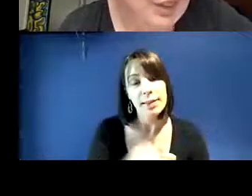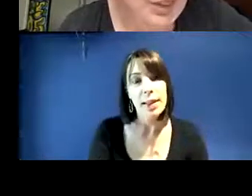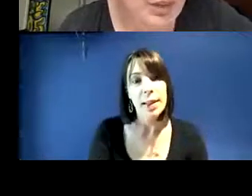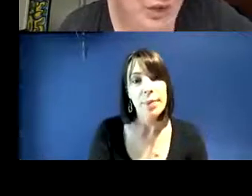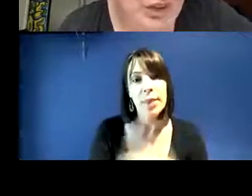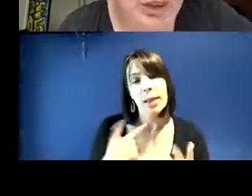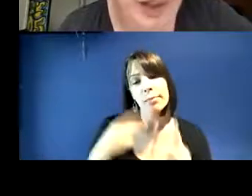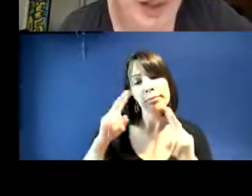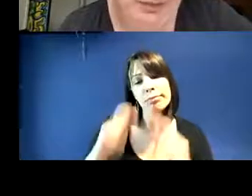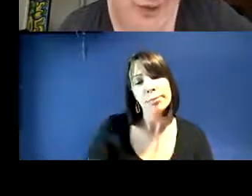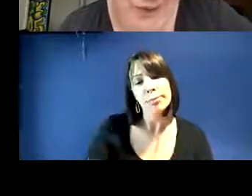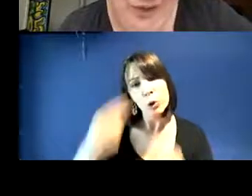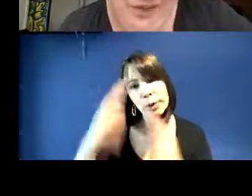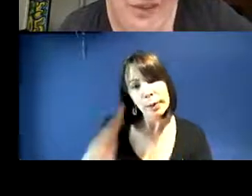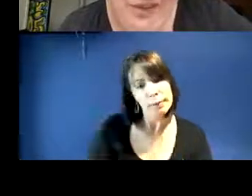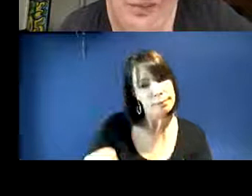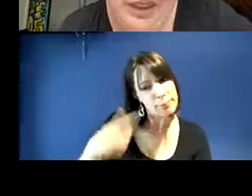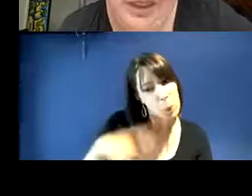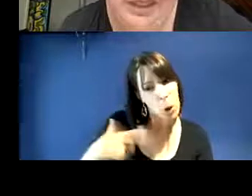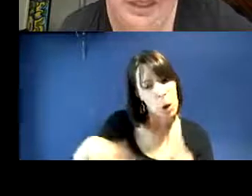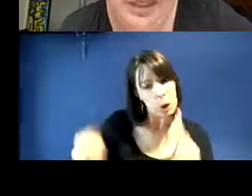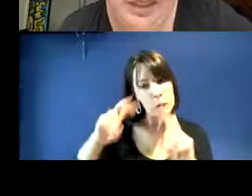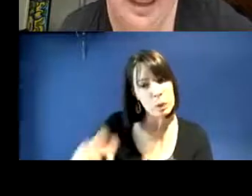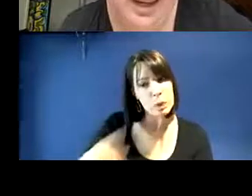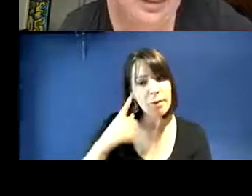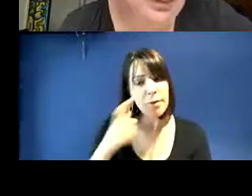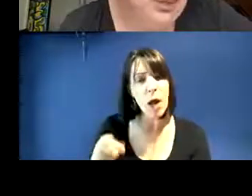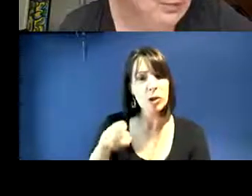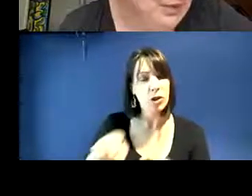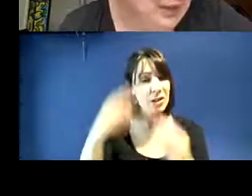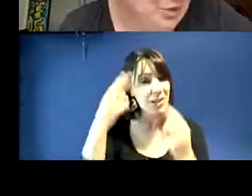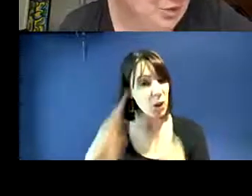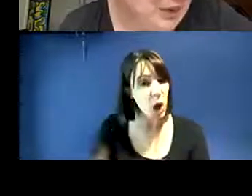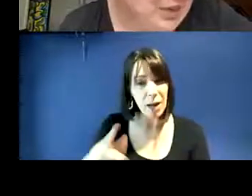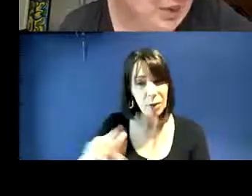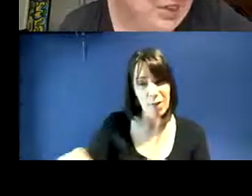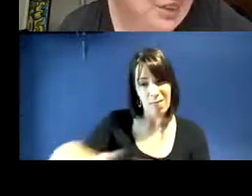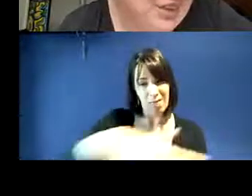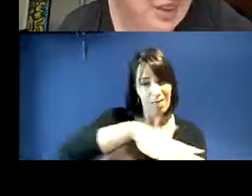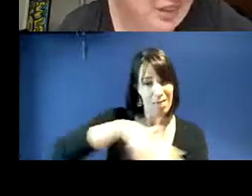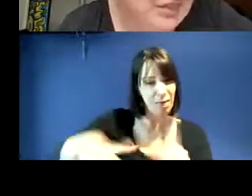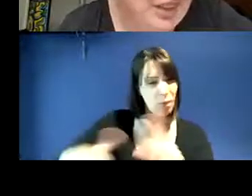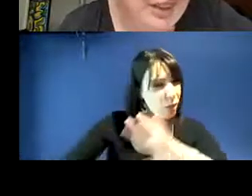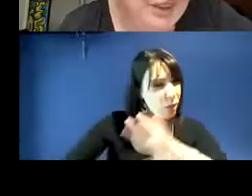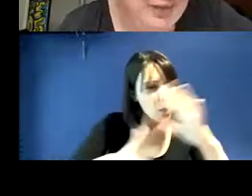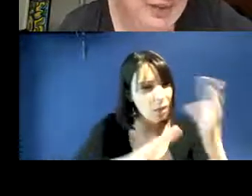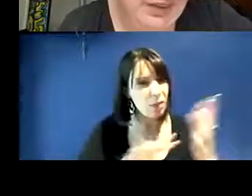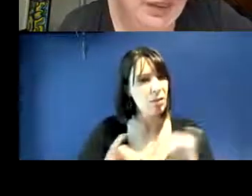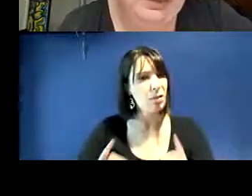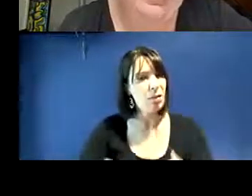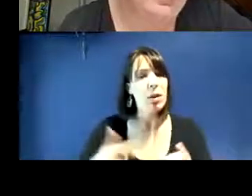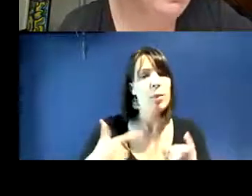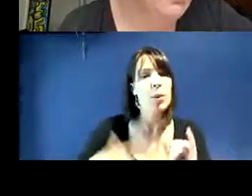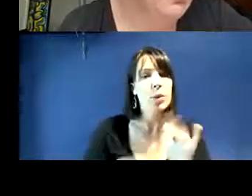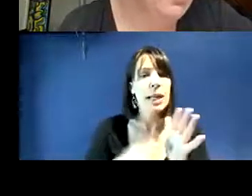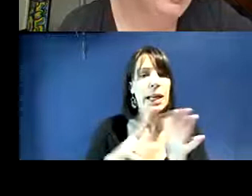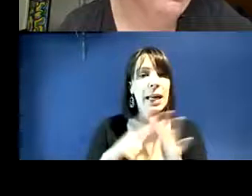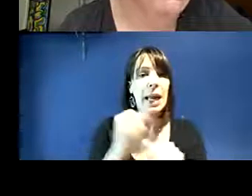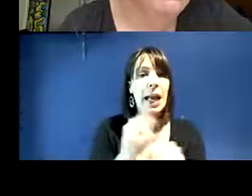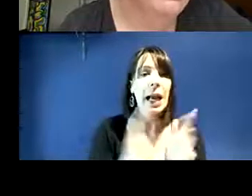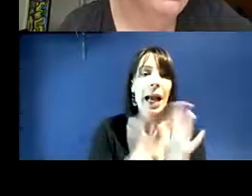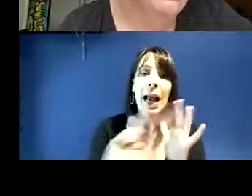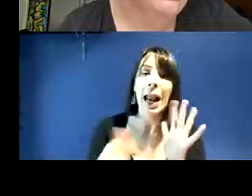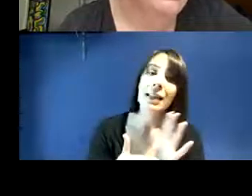died in squalid and appalling circumstances after a substantial period of neglect by her disability support